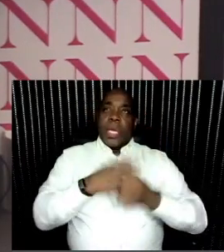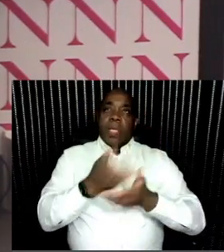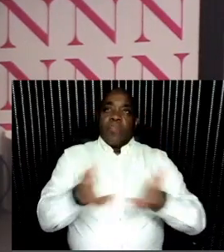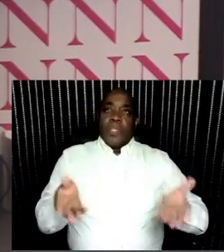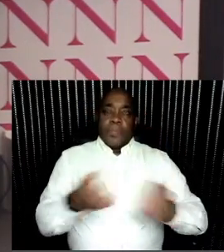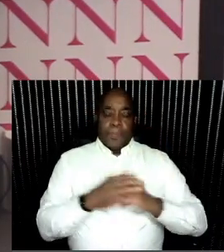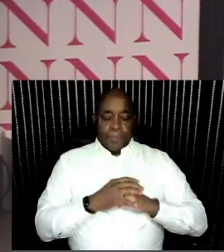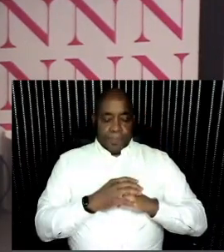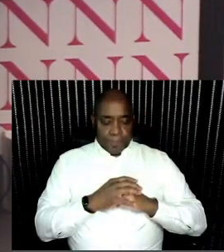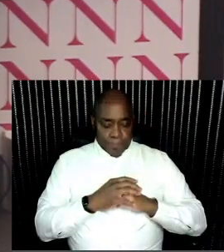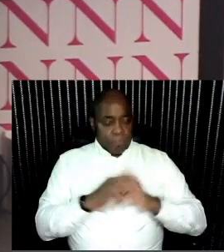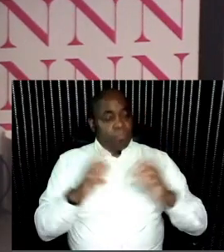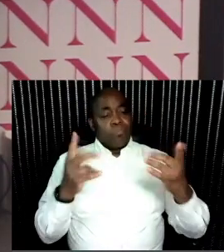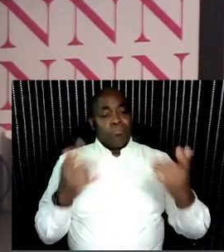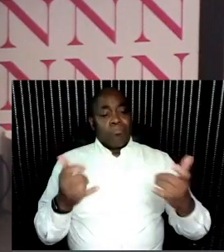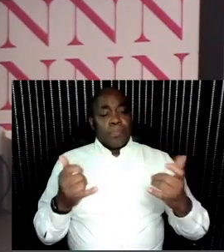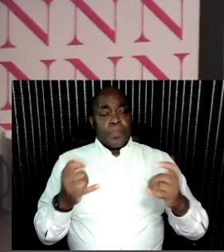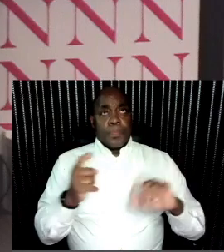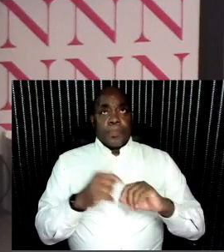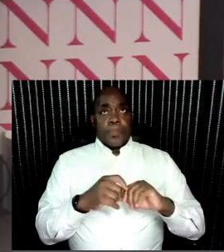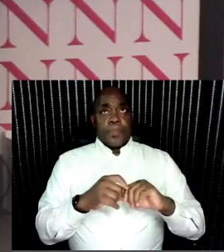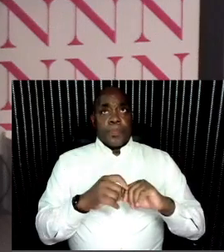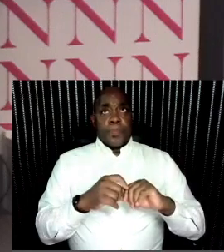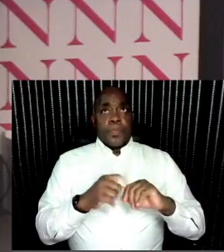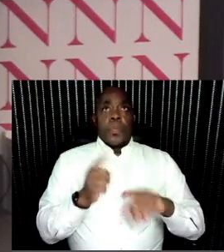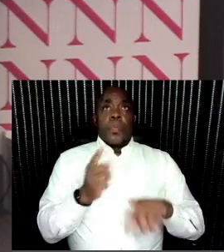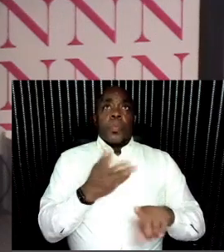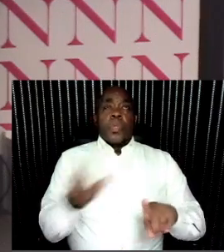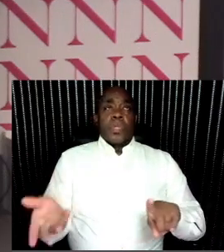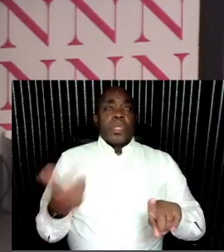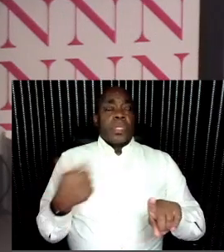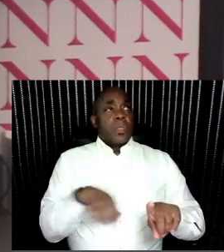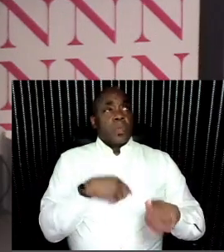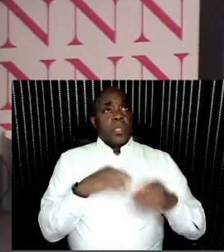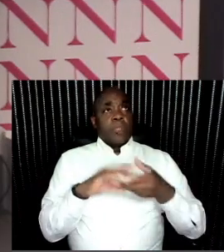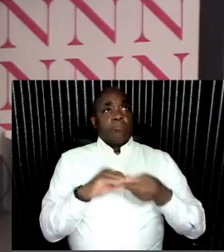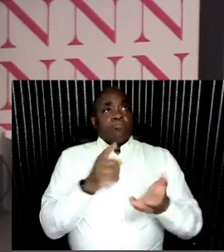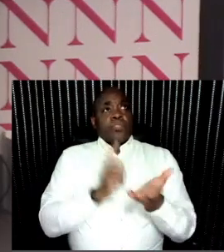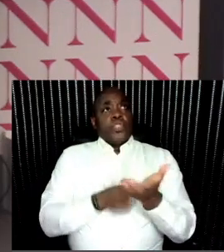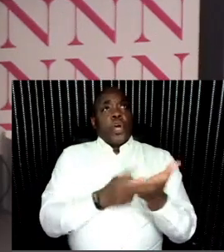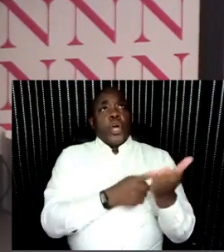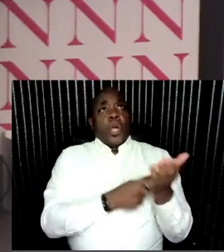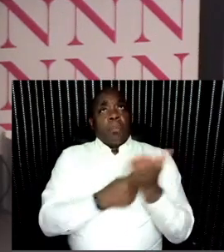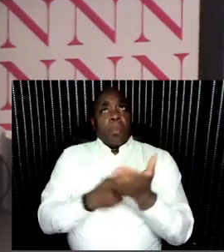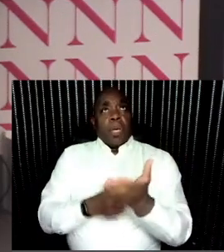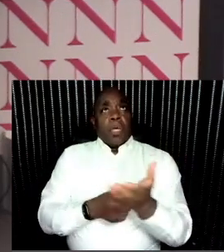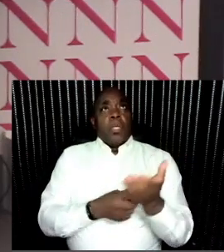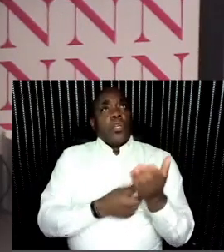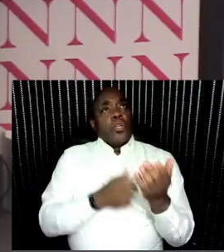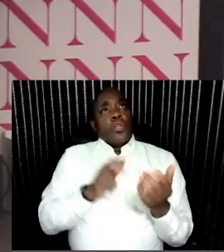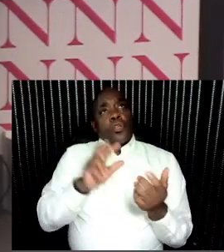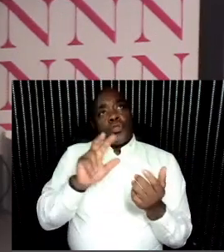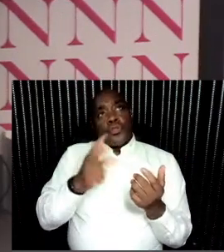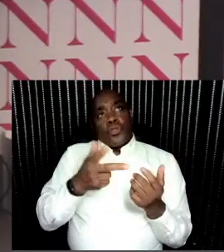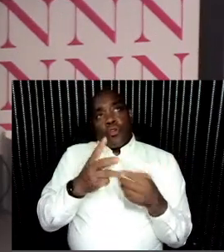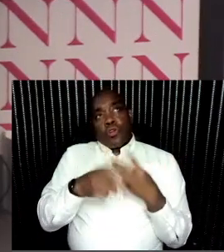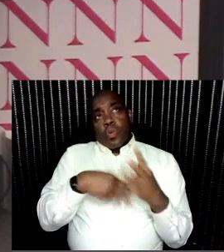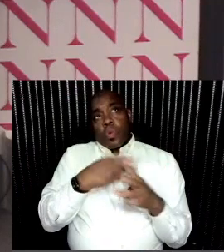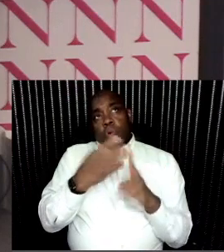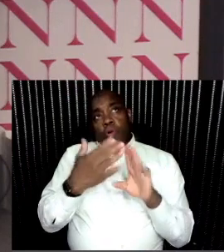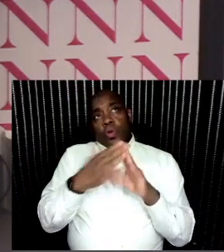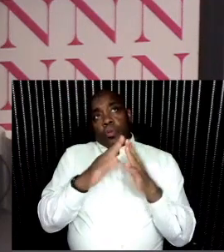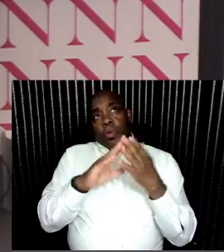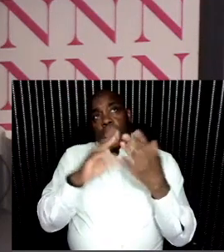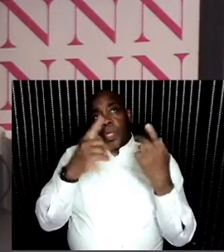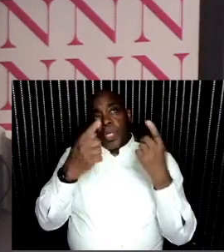Right now, I think one of the things that we talk about is like really, really sort of thorough community agreements where we sort of figure